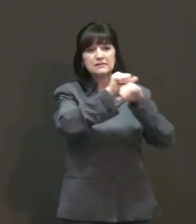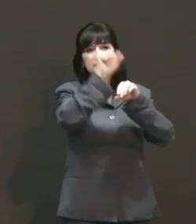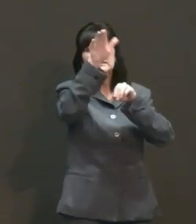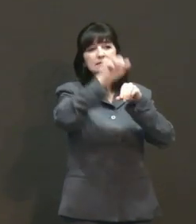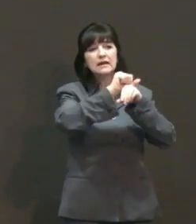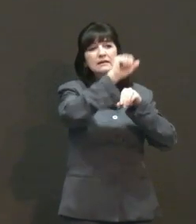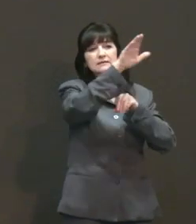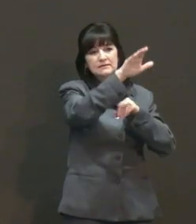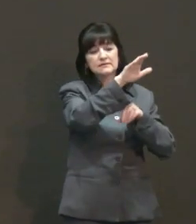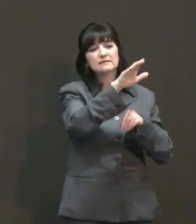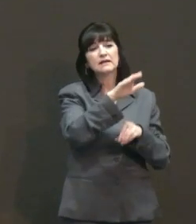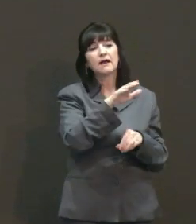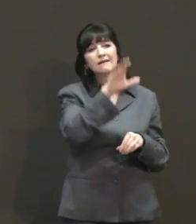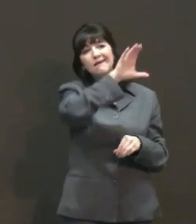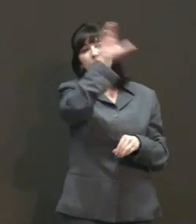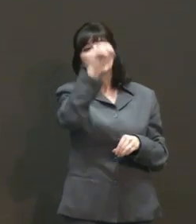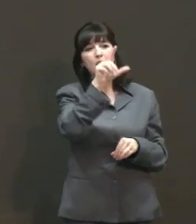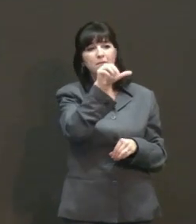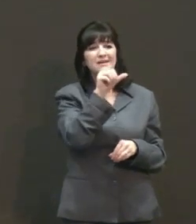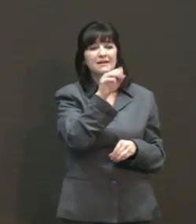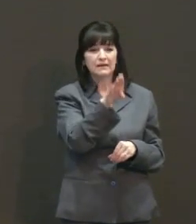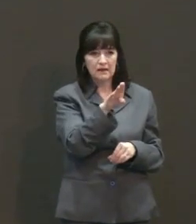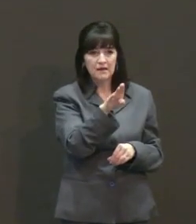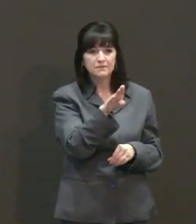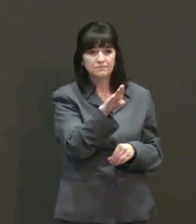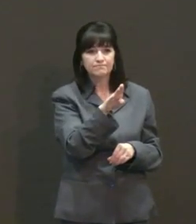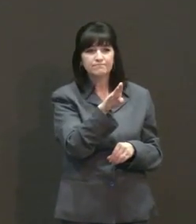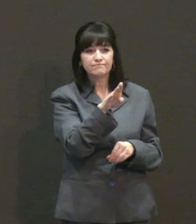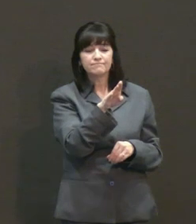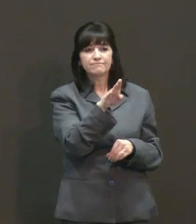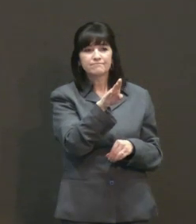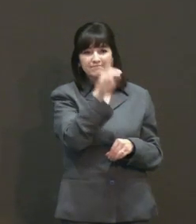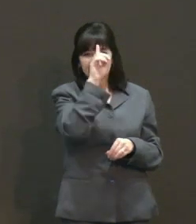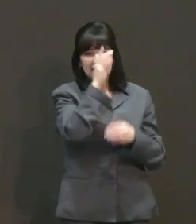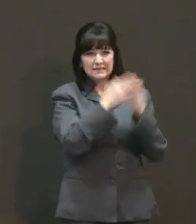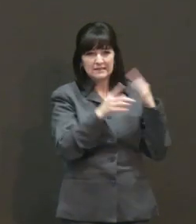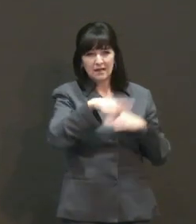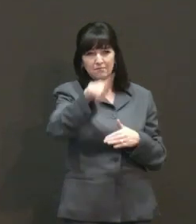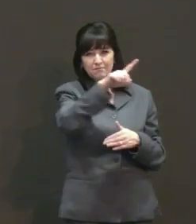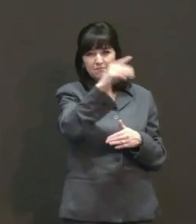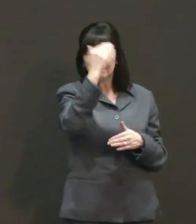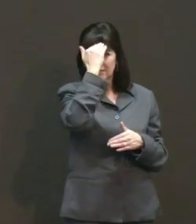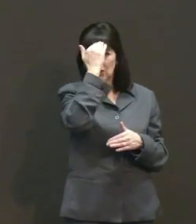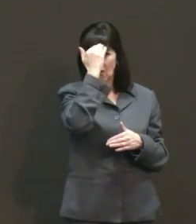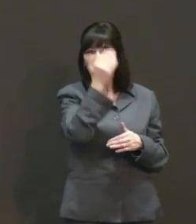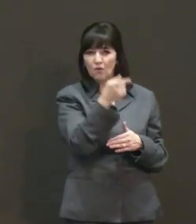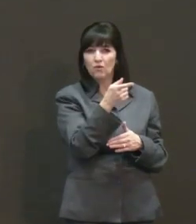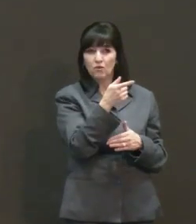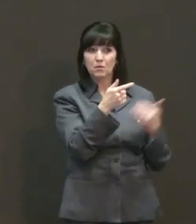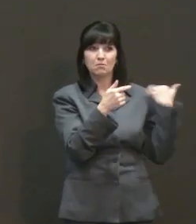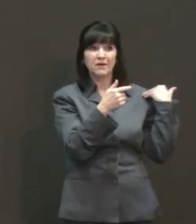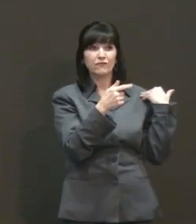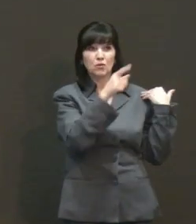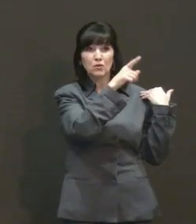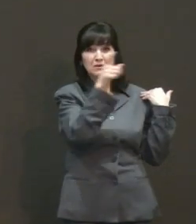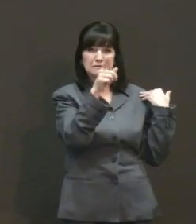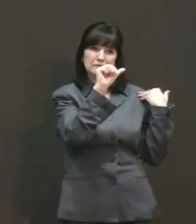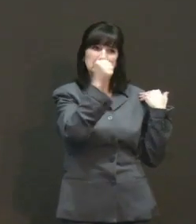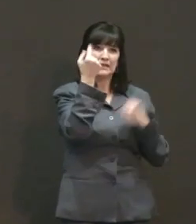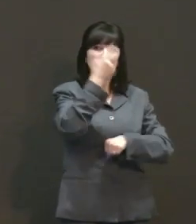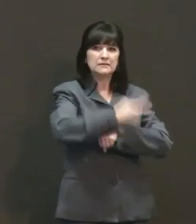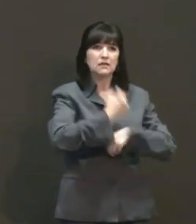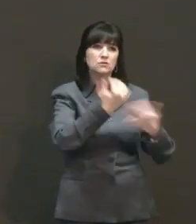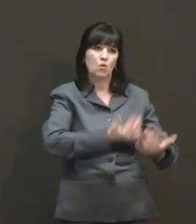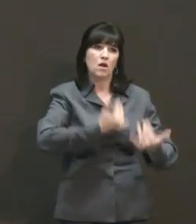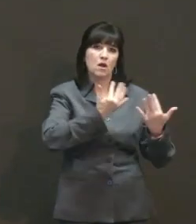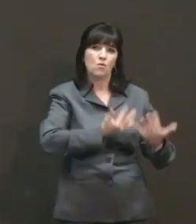commercial laboratories, which I think some of you may know at times have taken even 10 or more days to get results